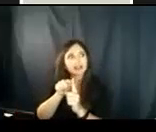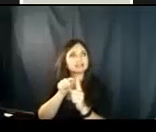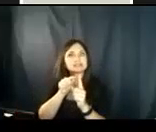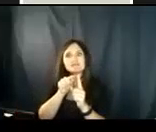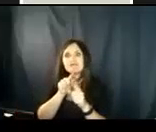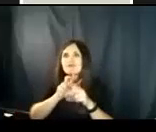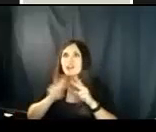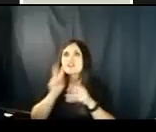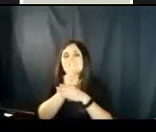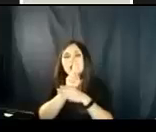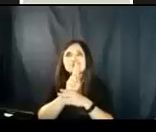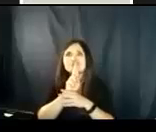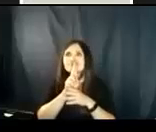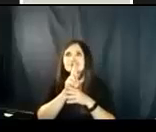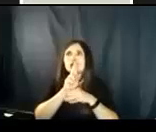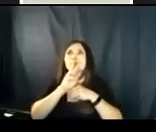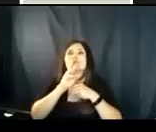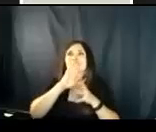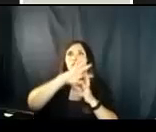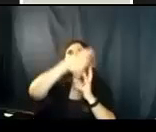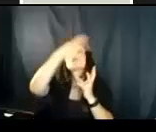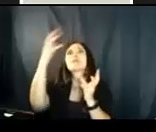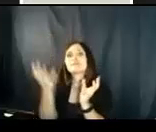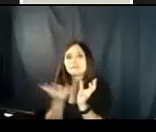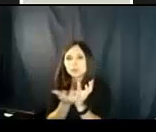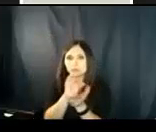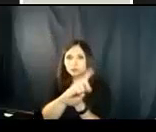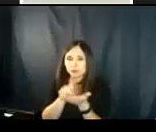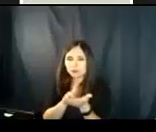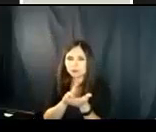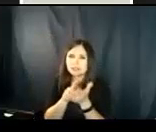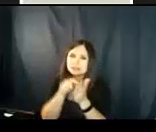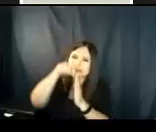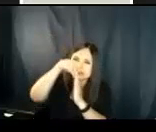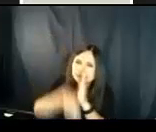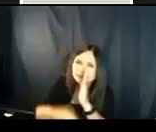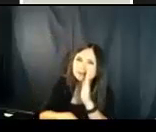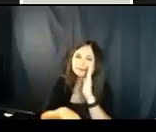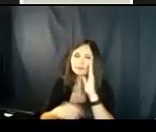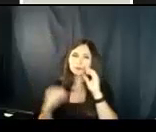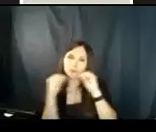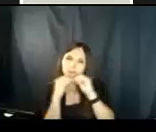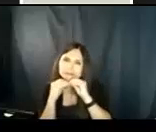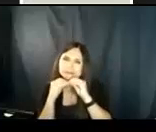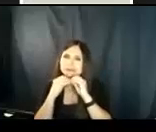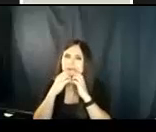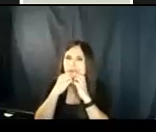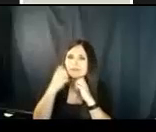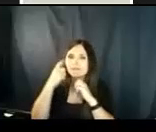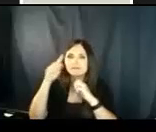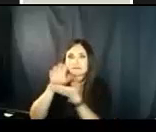You're hitting into something that it goes deeper for our learners. And I feel that